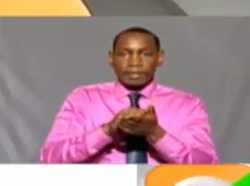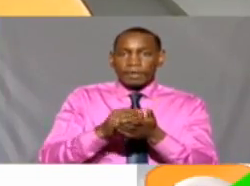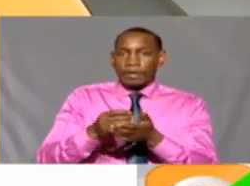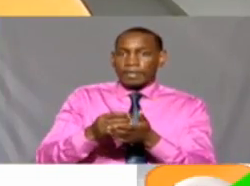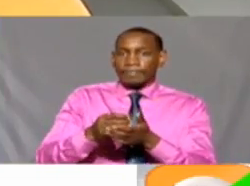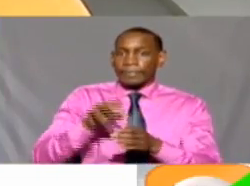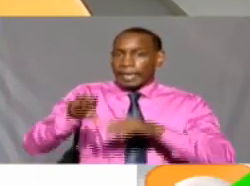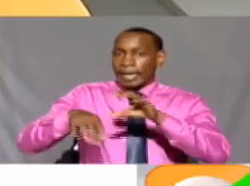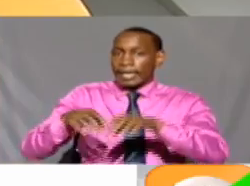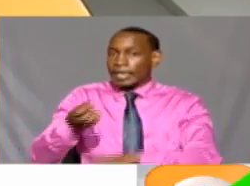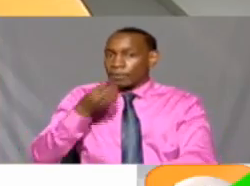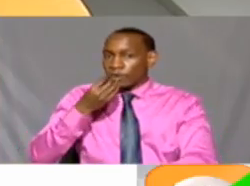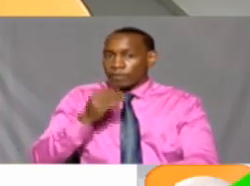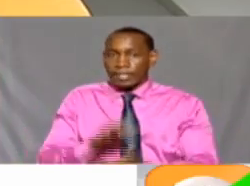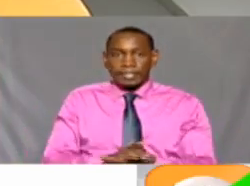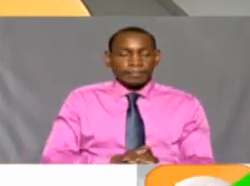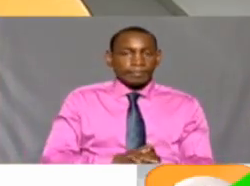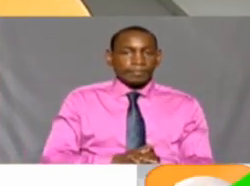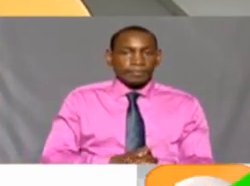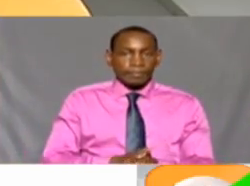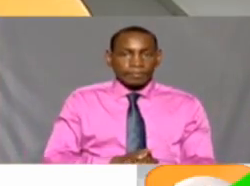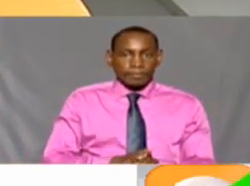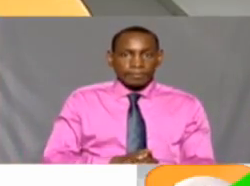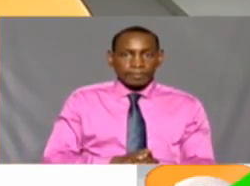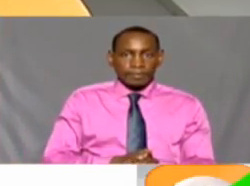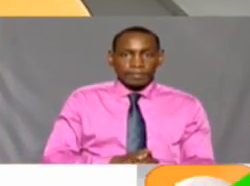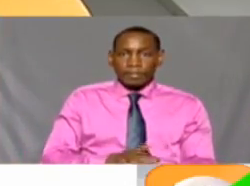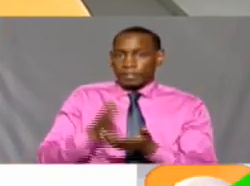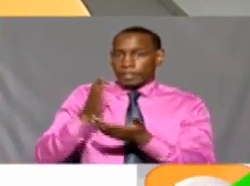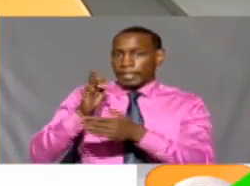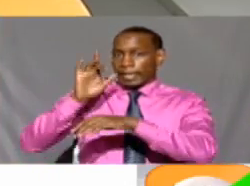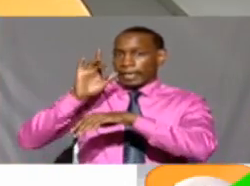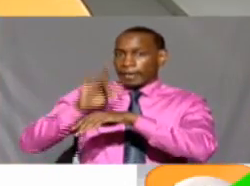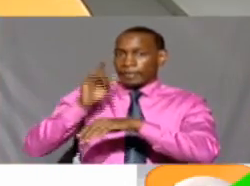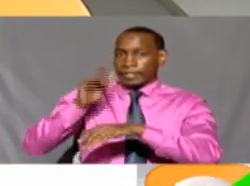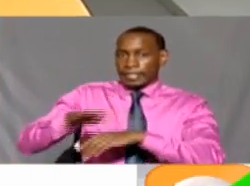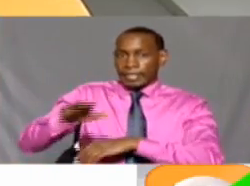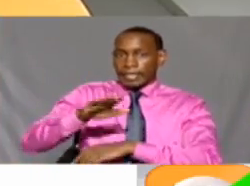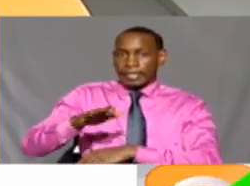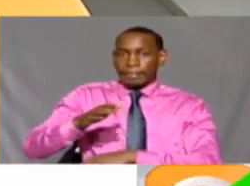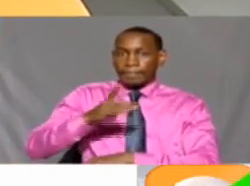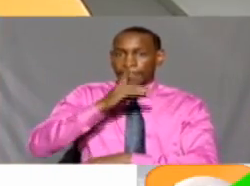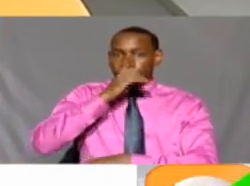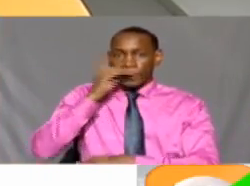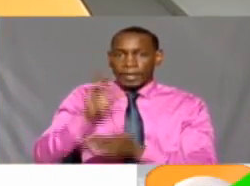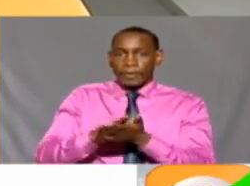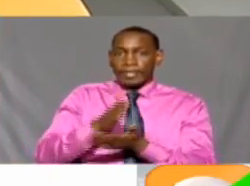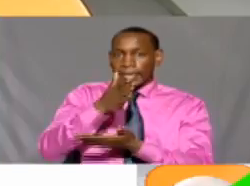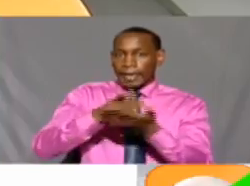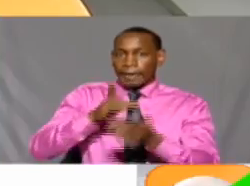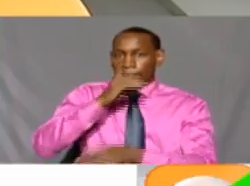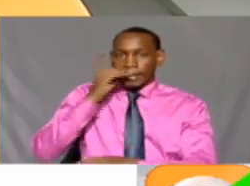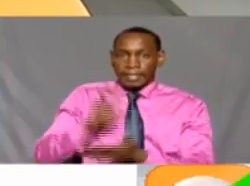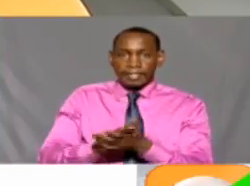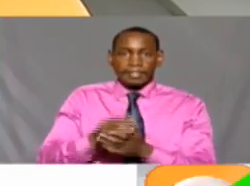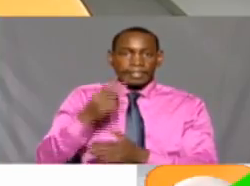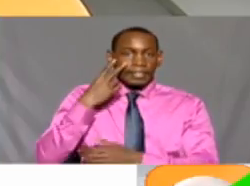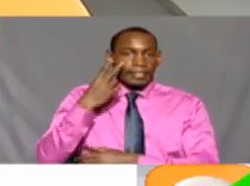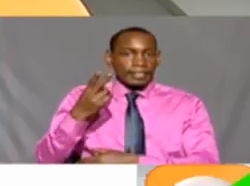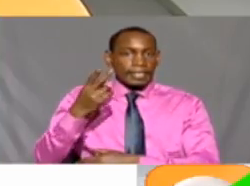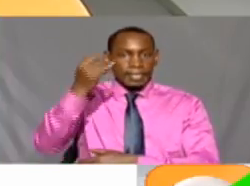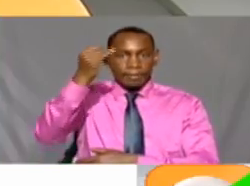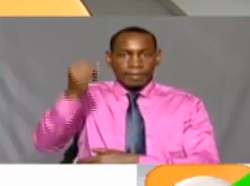livestock. Yeah. But so I know you've said that, you know, it's largely affected the arid and semi-arid areas. From the map we've seen, it's, you know, many of